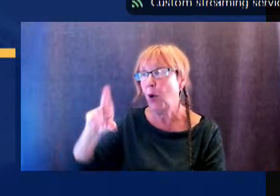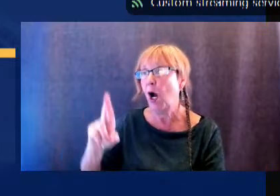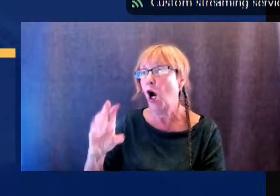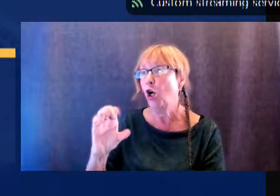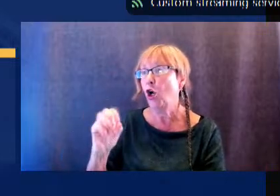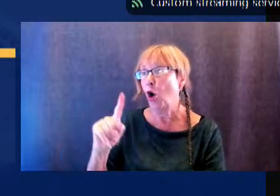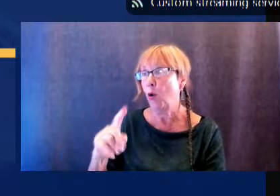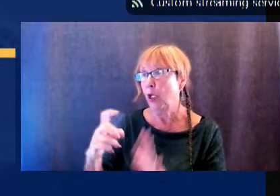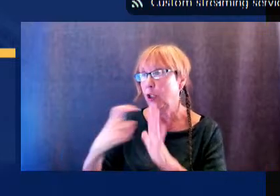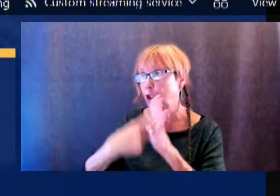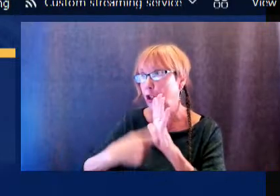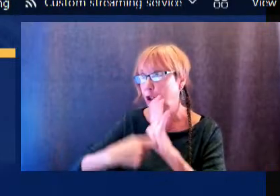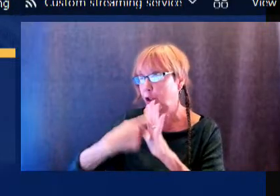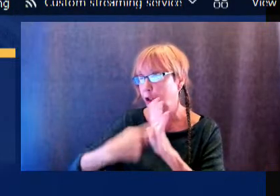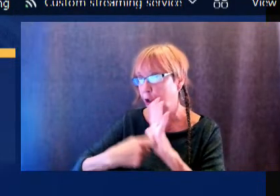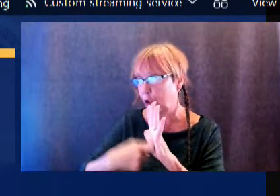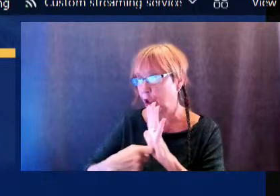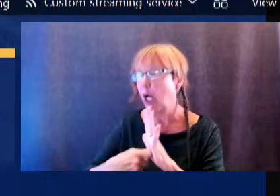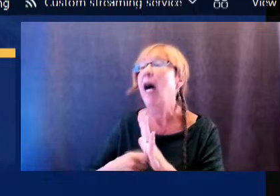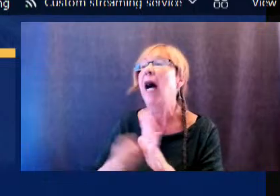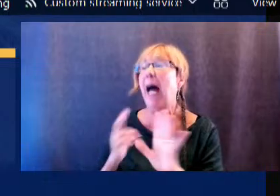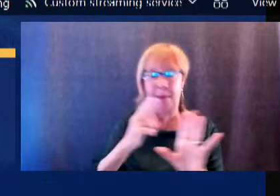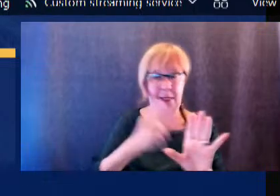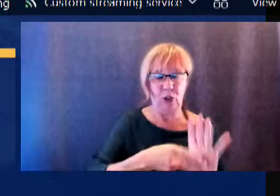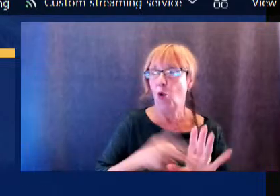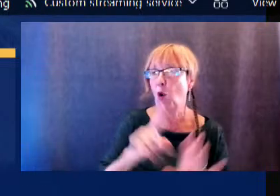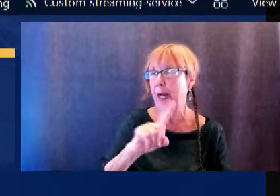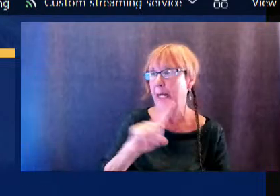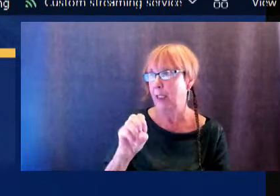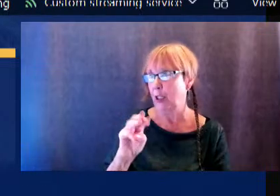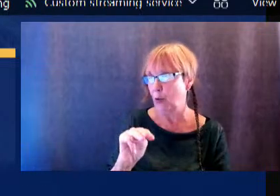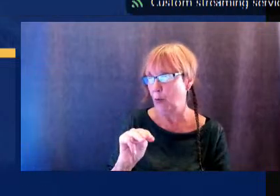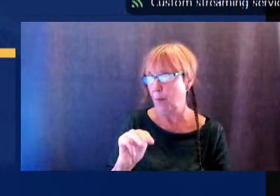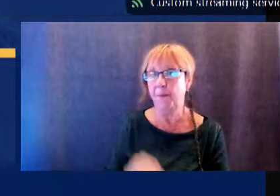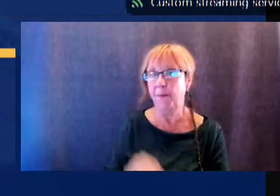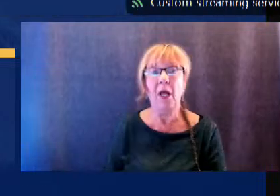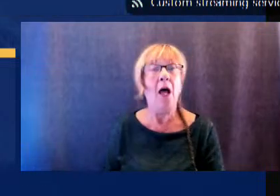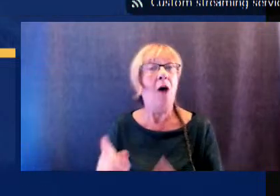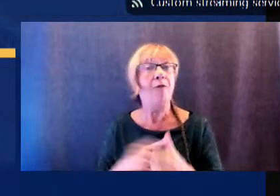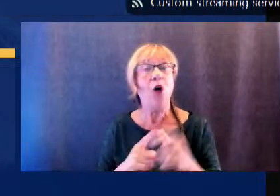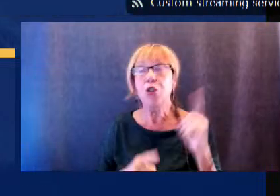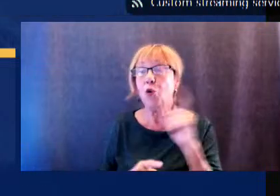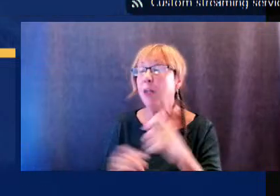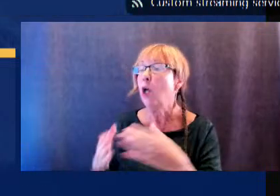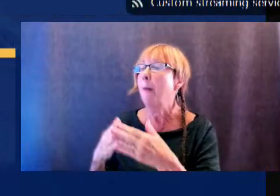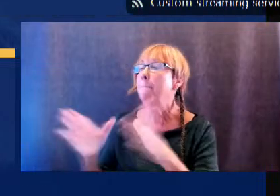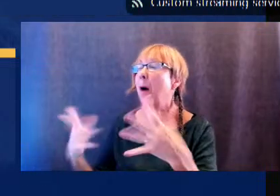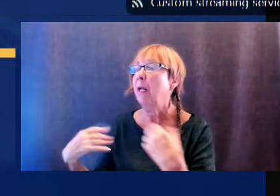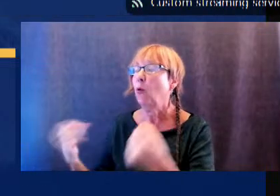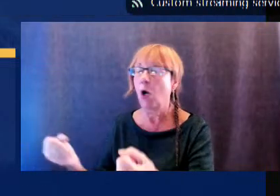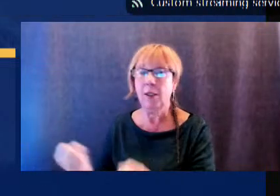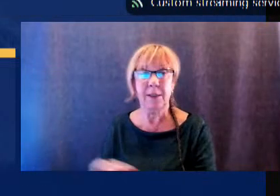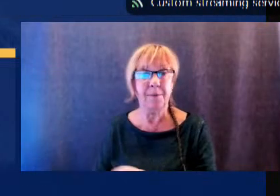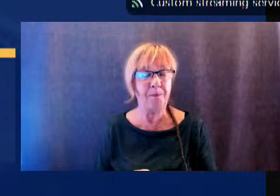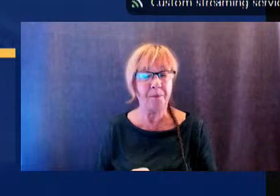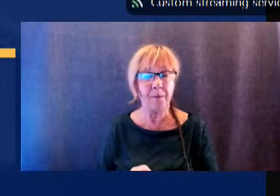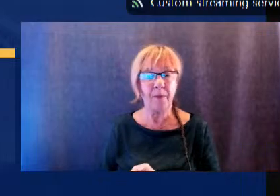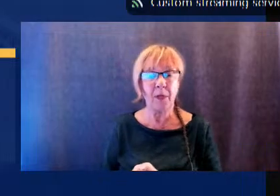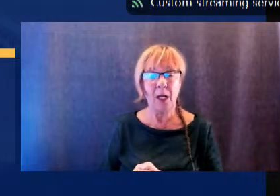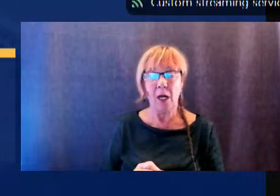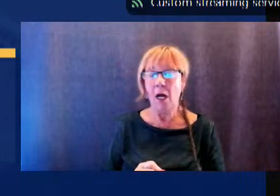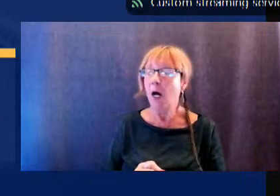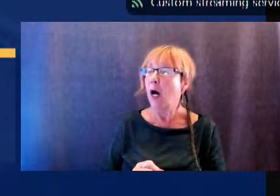Zoom. Our first question is for Public Works. The Army Corps has already cleared out